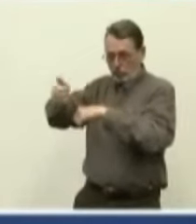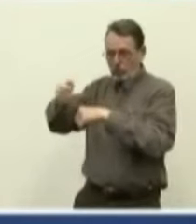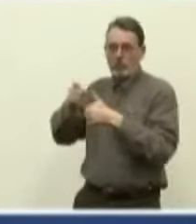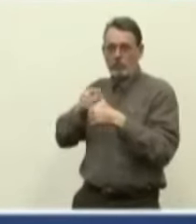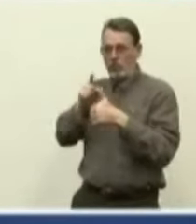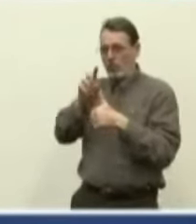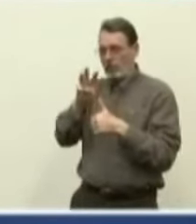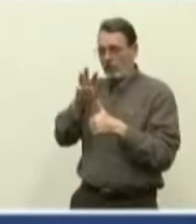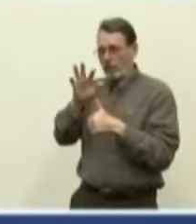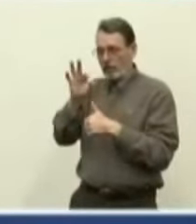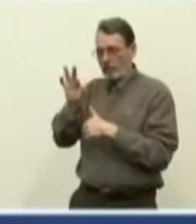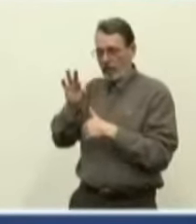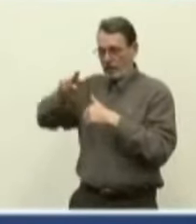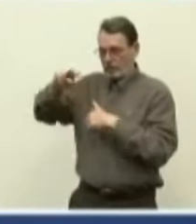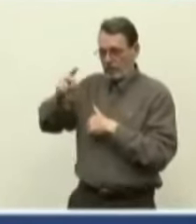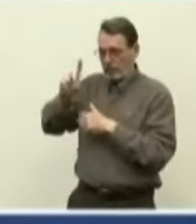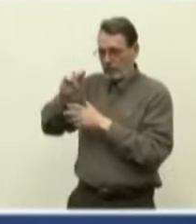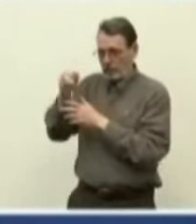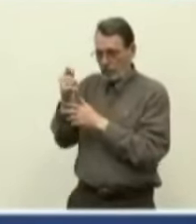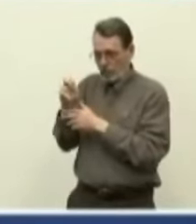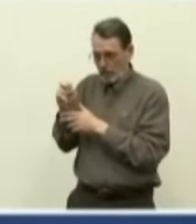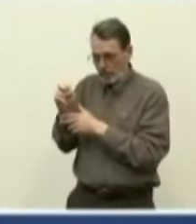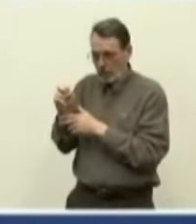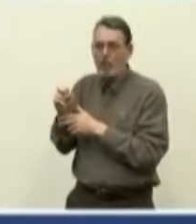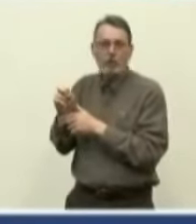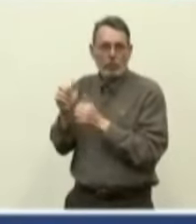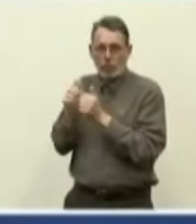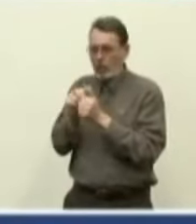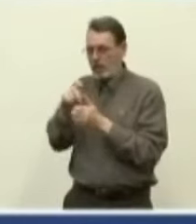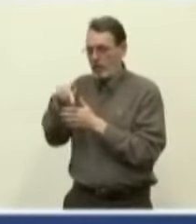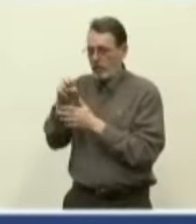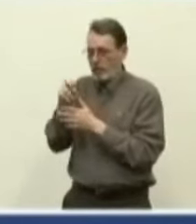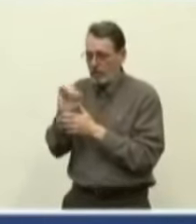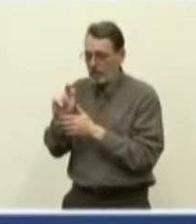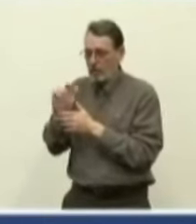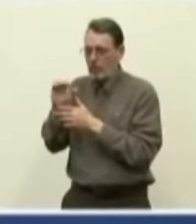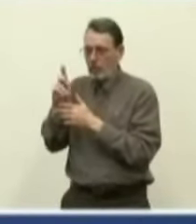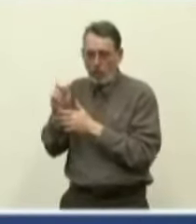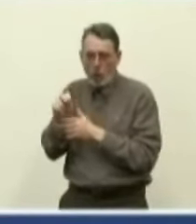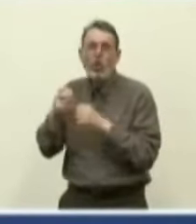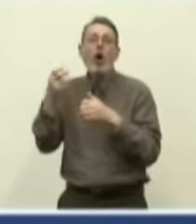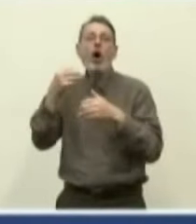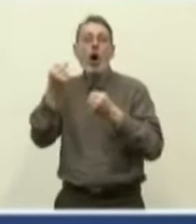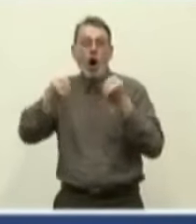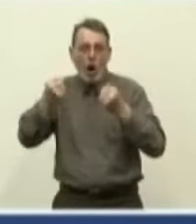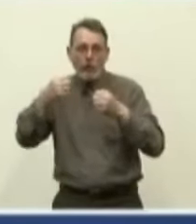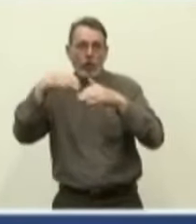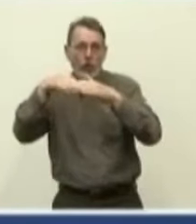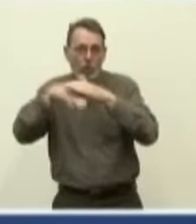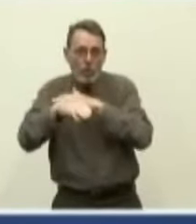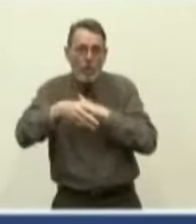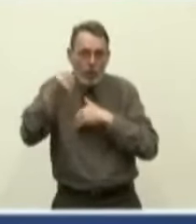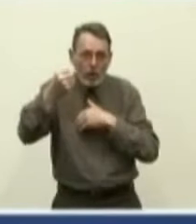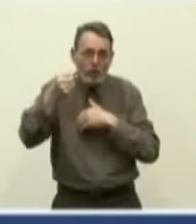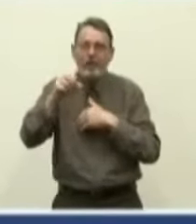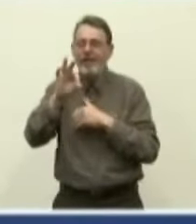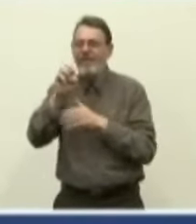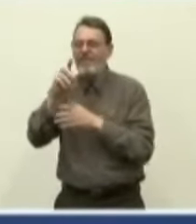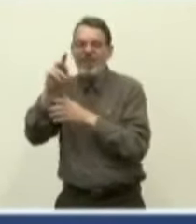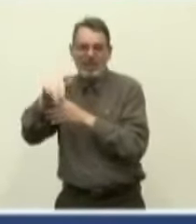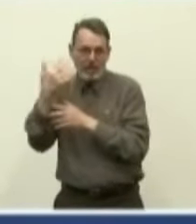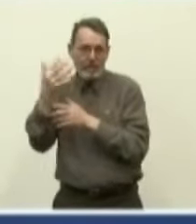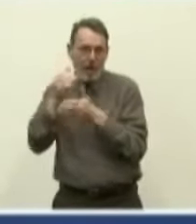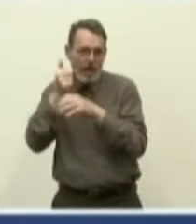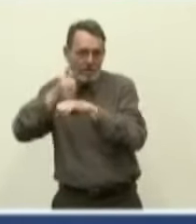459 second degree of the California Penal Code, auto burglary, a felony, 5 counts.